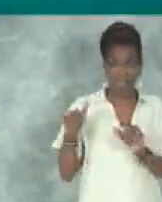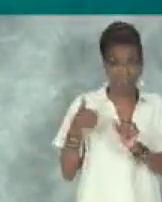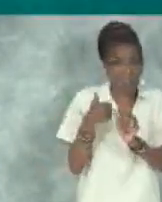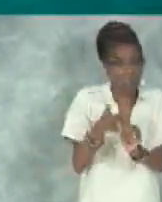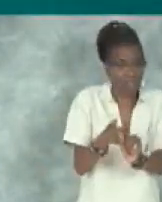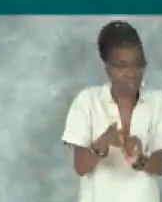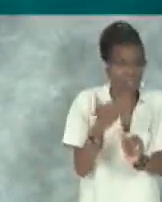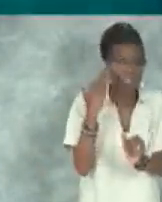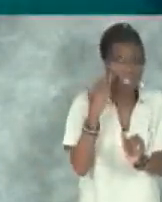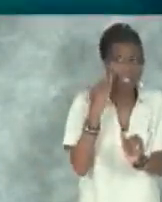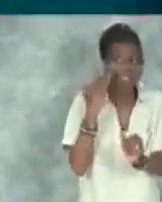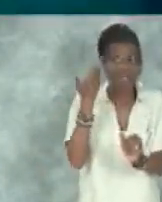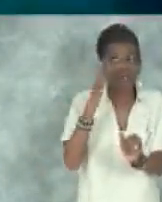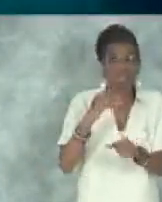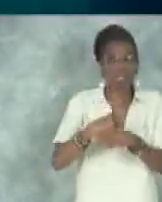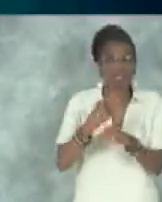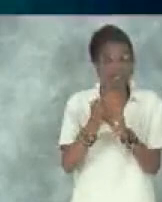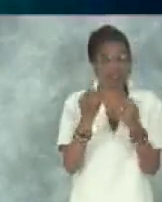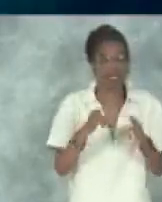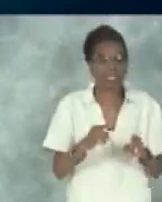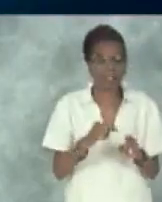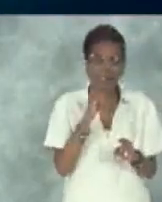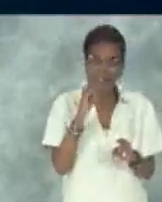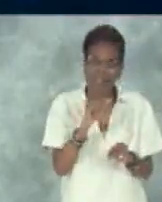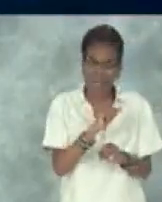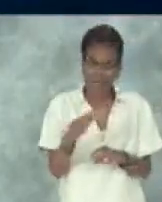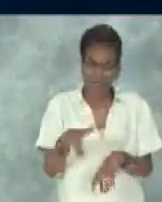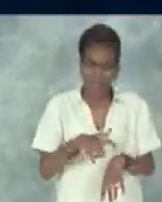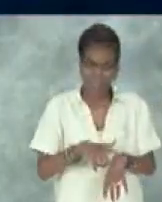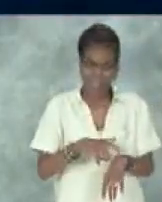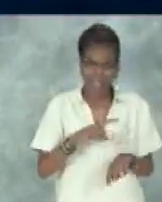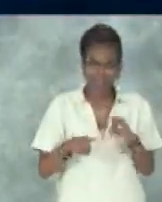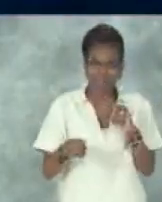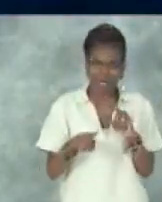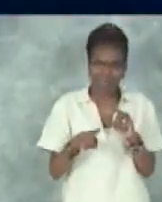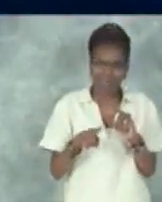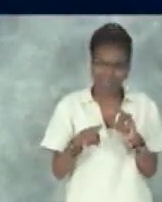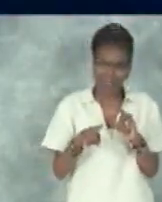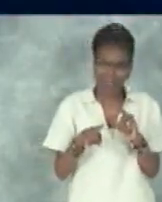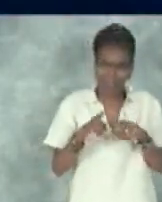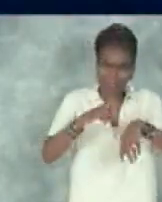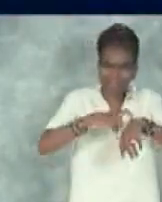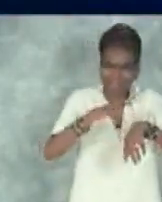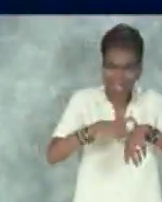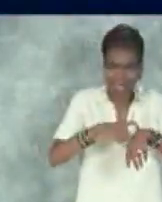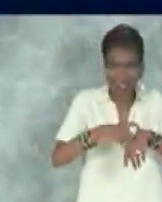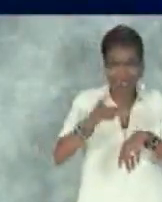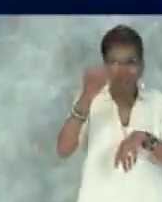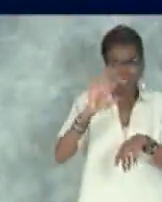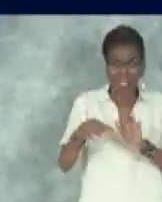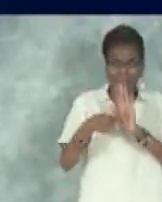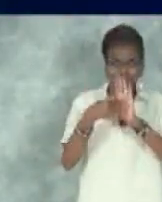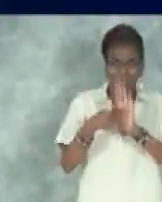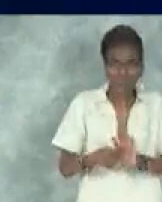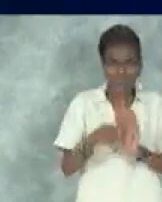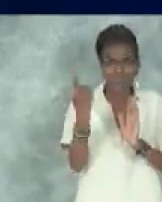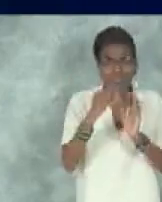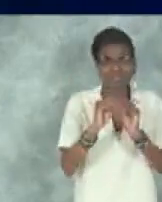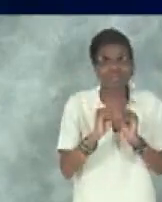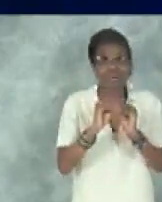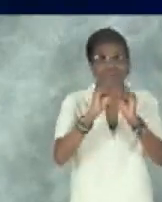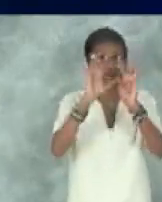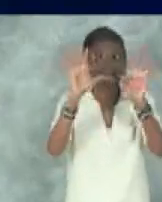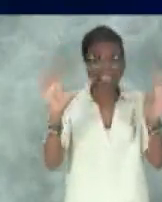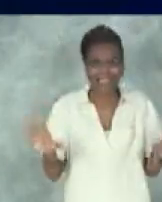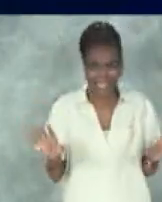challenge you to think about those moments. It's not all the time, but those moments that the Lord has shown you so clearly that